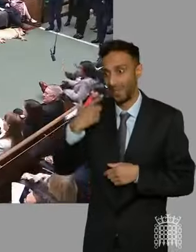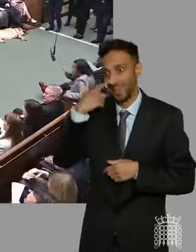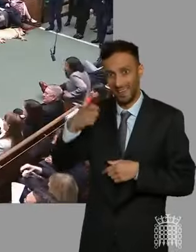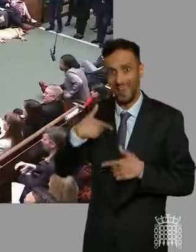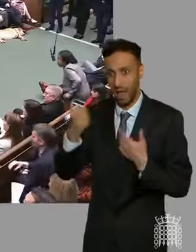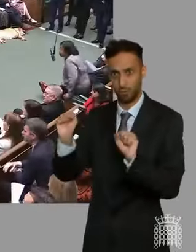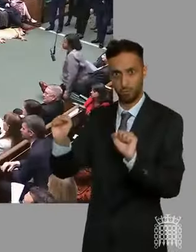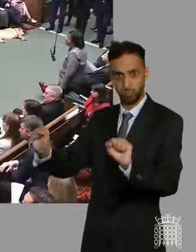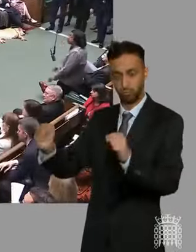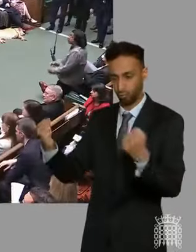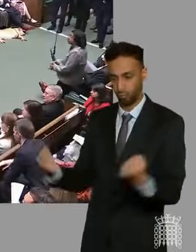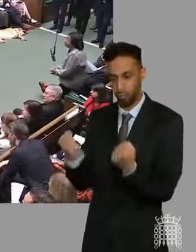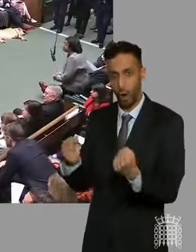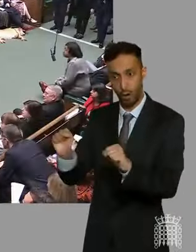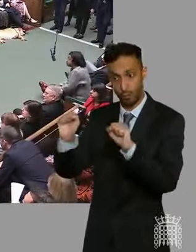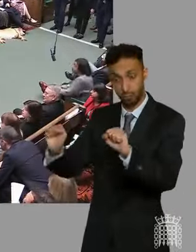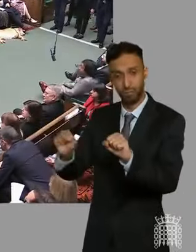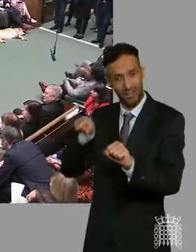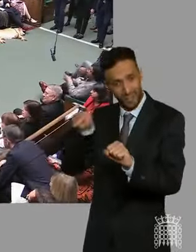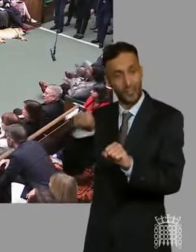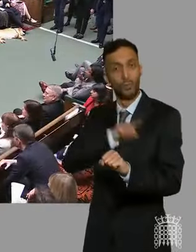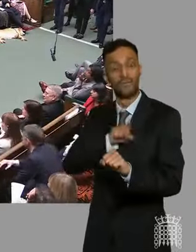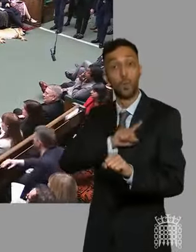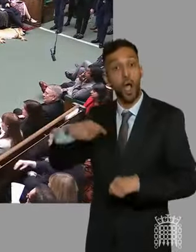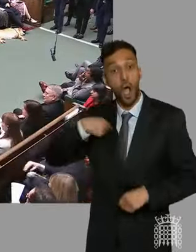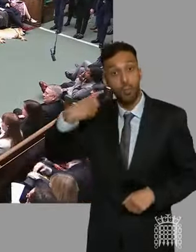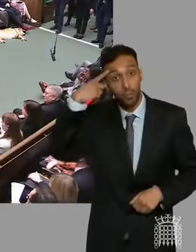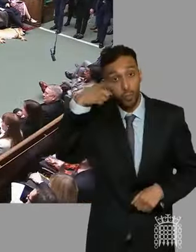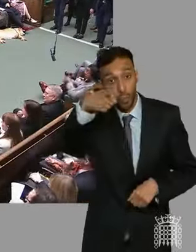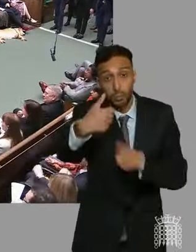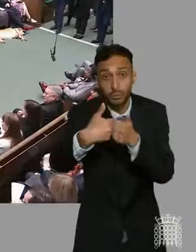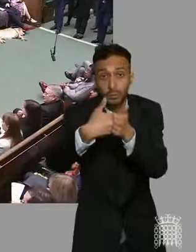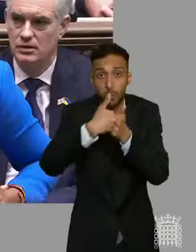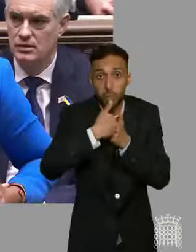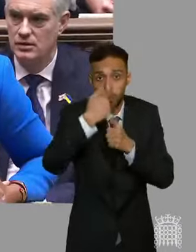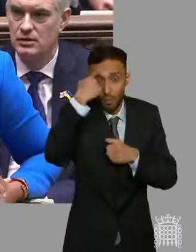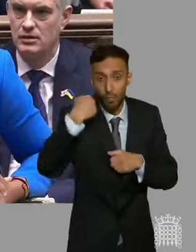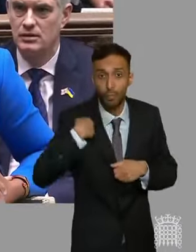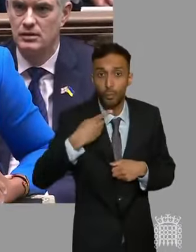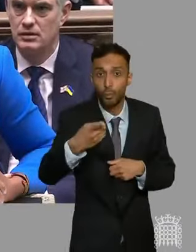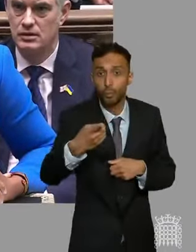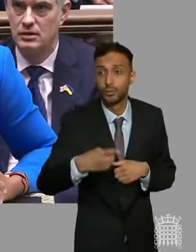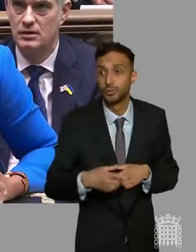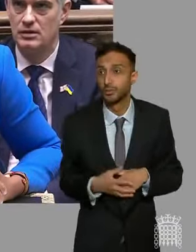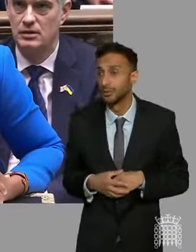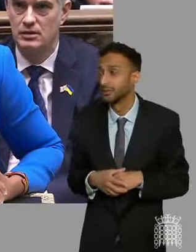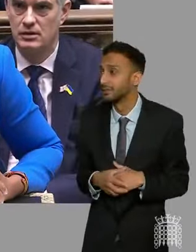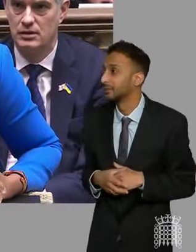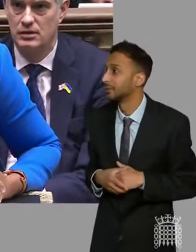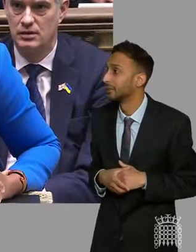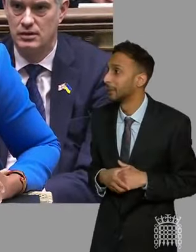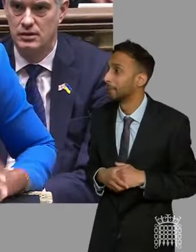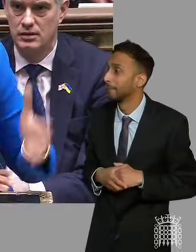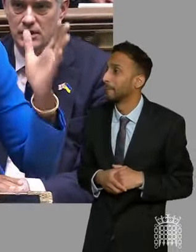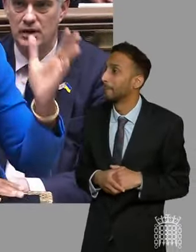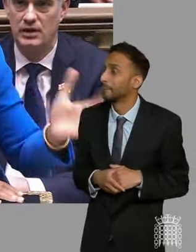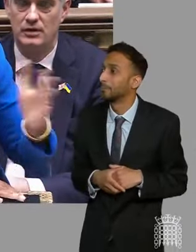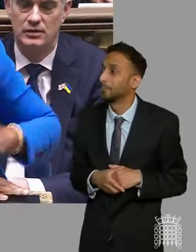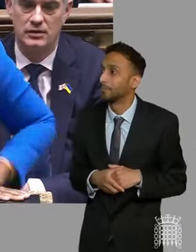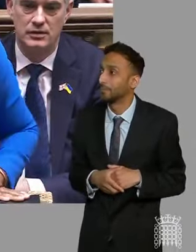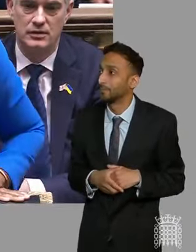it. Kemi Badenoch. Speaker, we need to make sure we are supporting a plan that is clear and